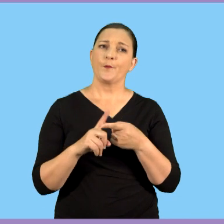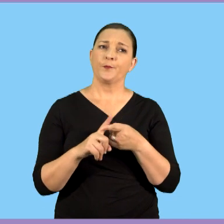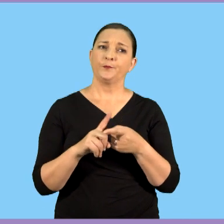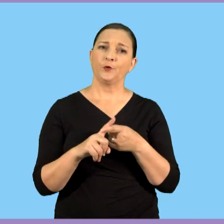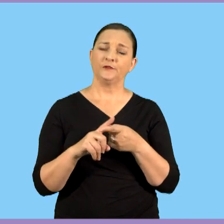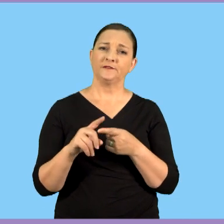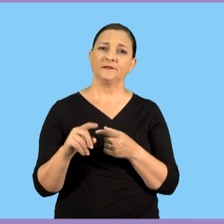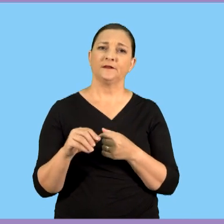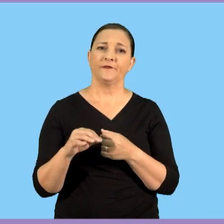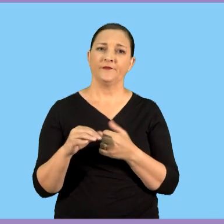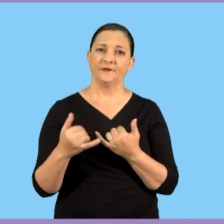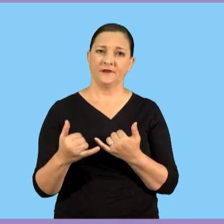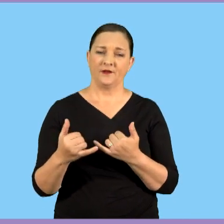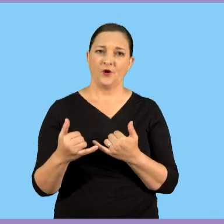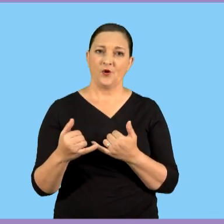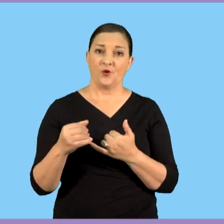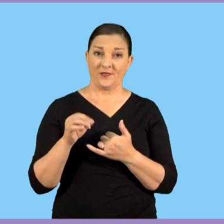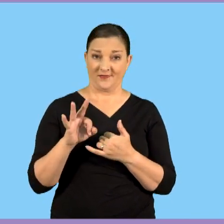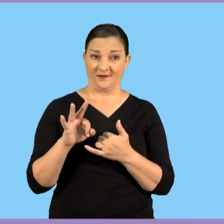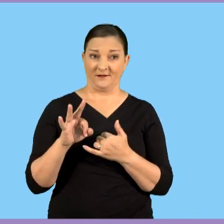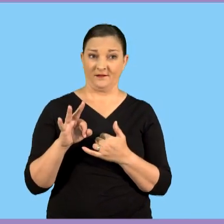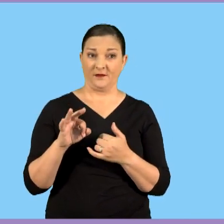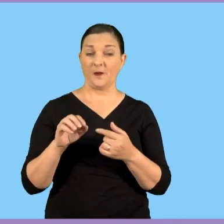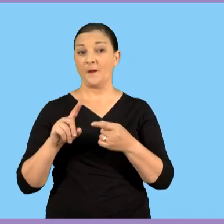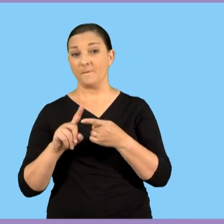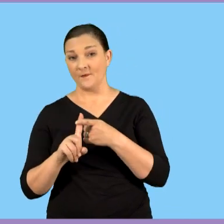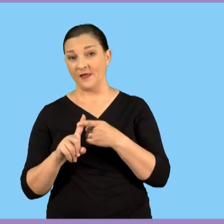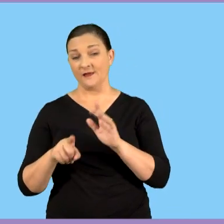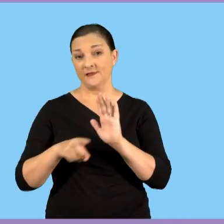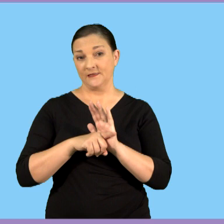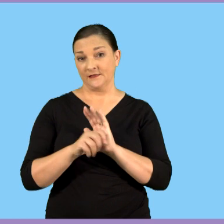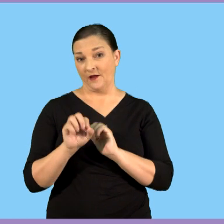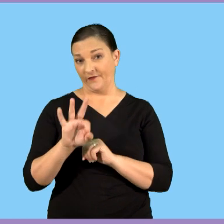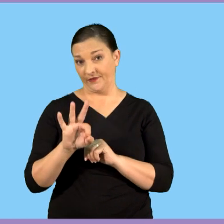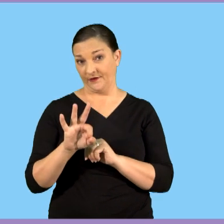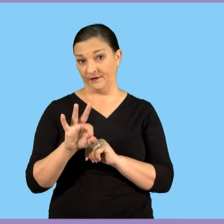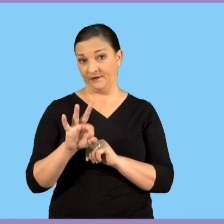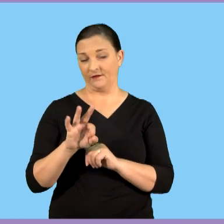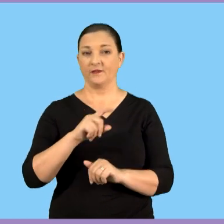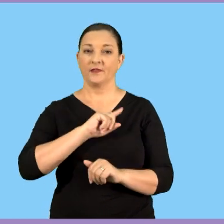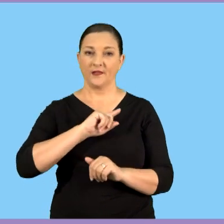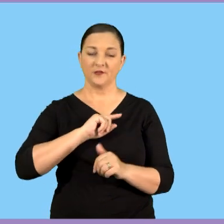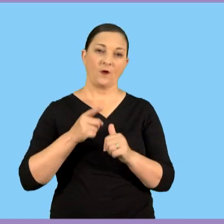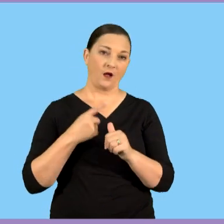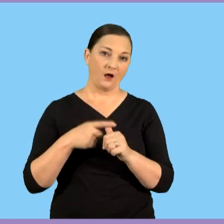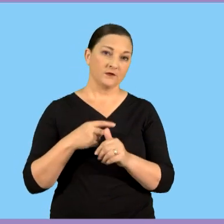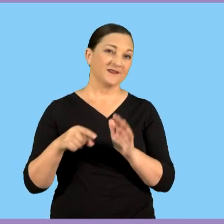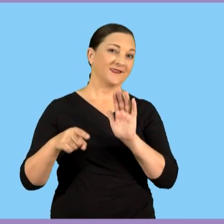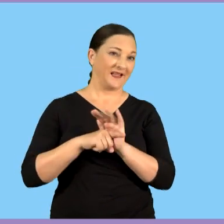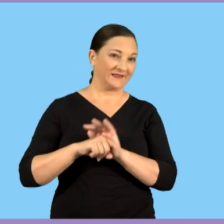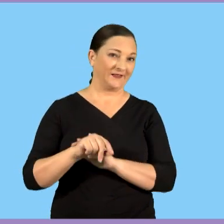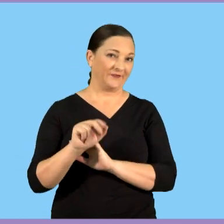3 is a negative 3. So if I say negative 5 plus negative 3, that will give me a